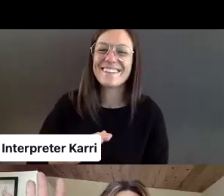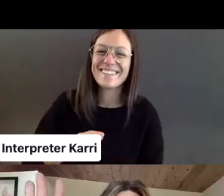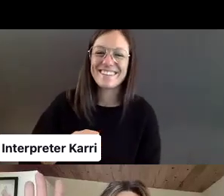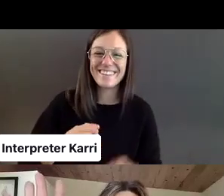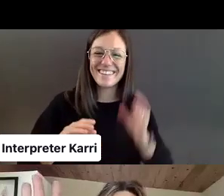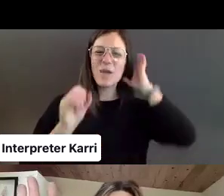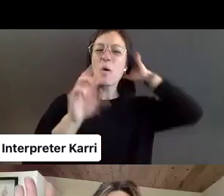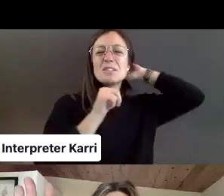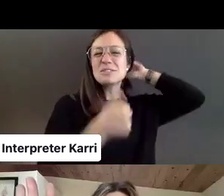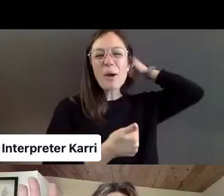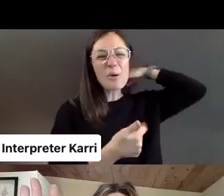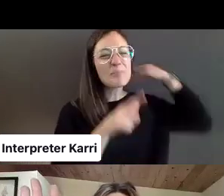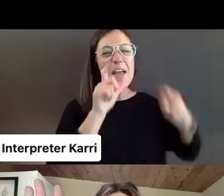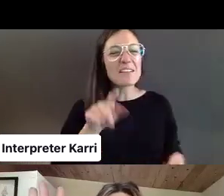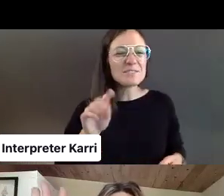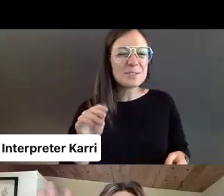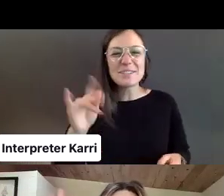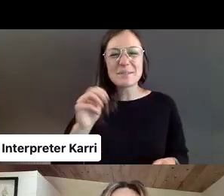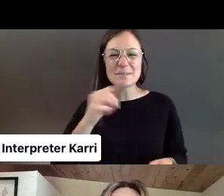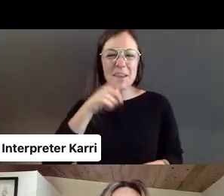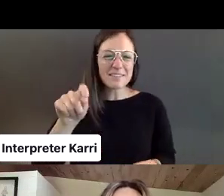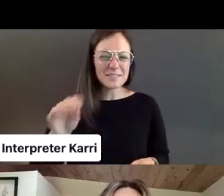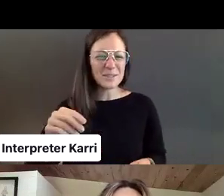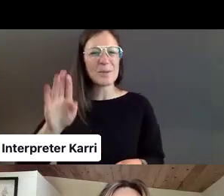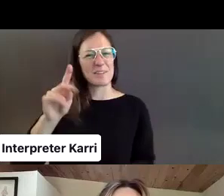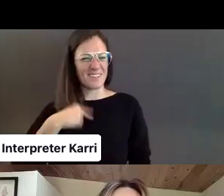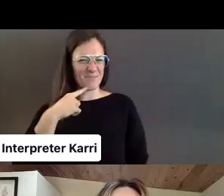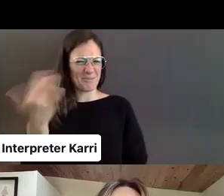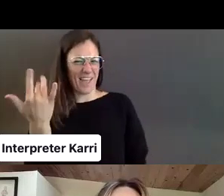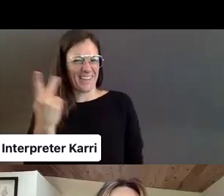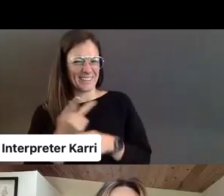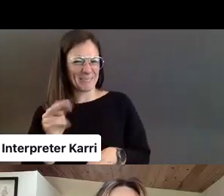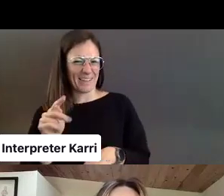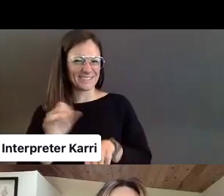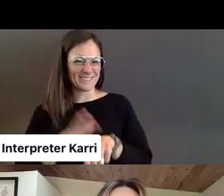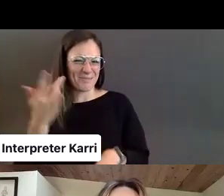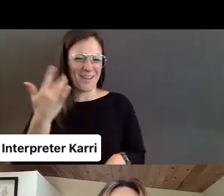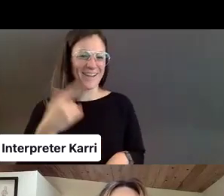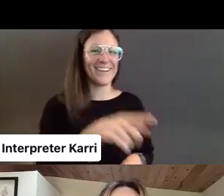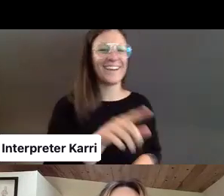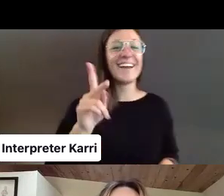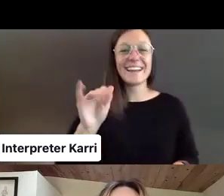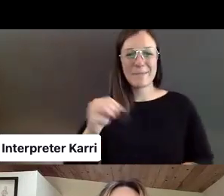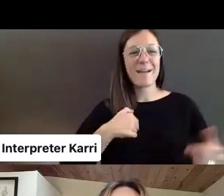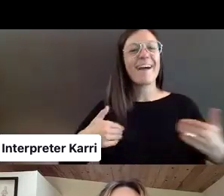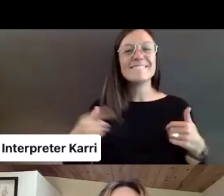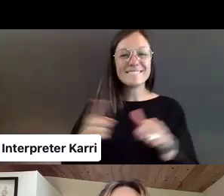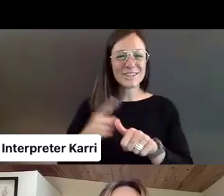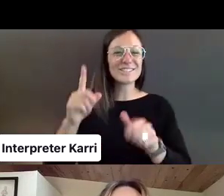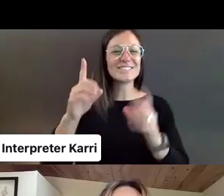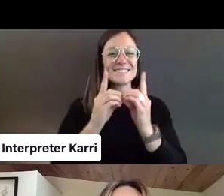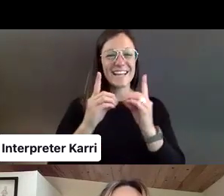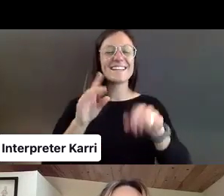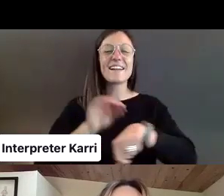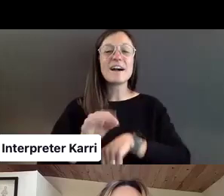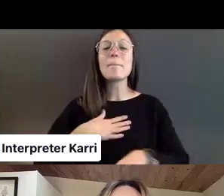don't. I know. Or I don't. was like, why? I do. Get yours. I do have first date advice. My first date advice is